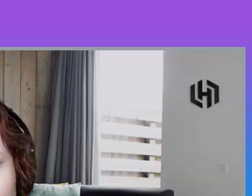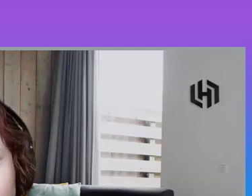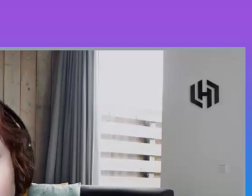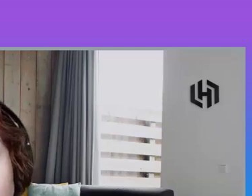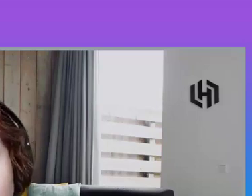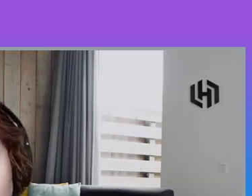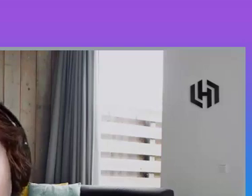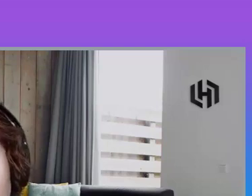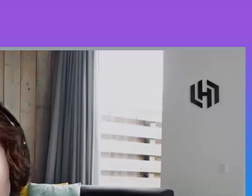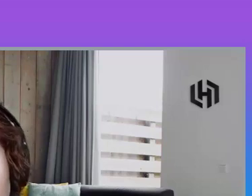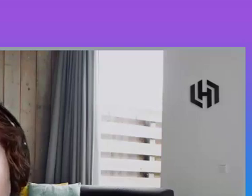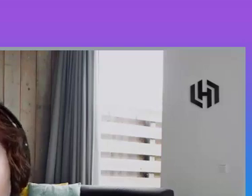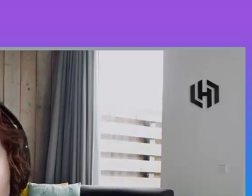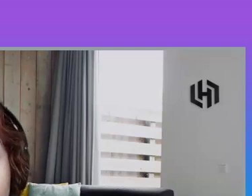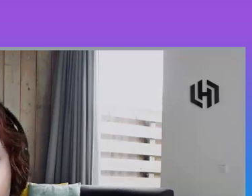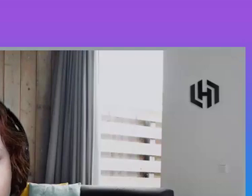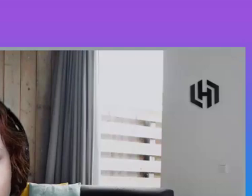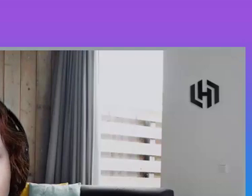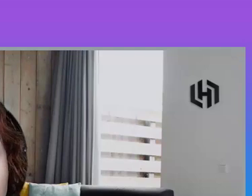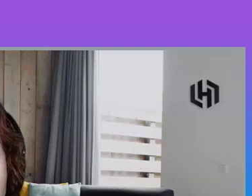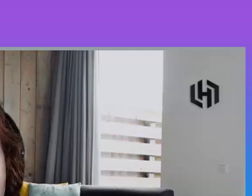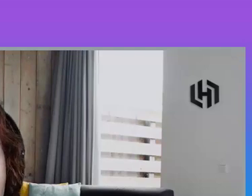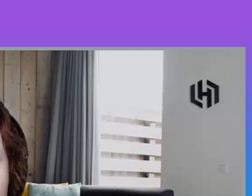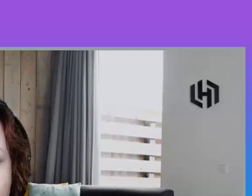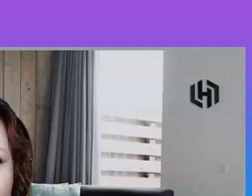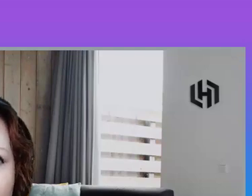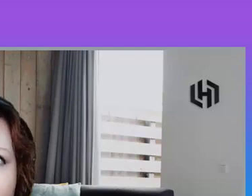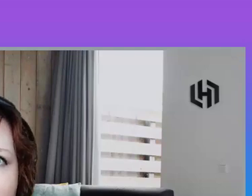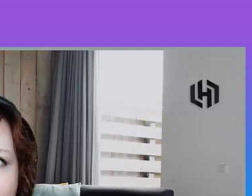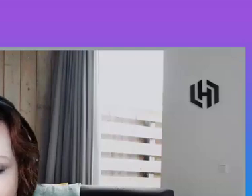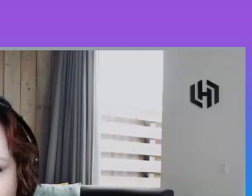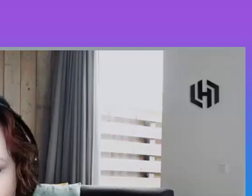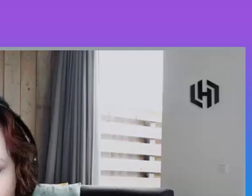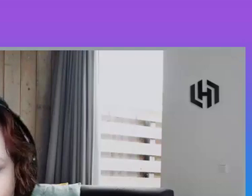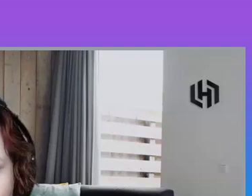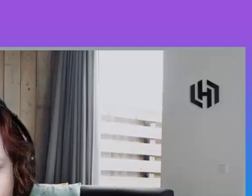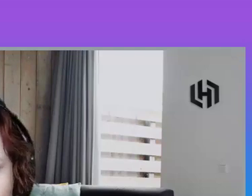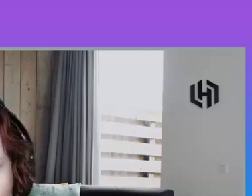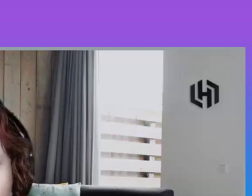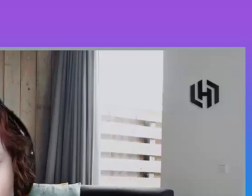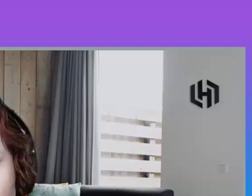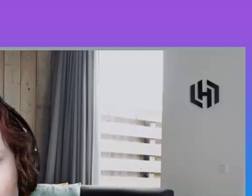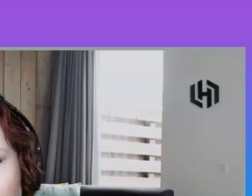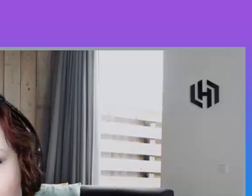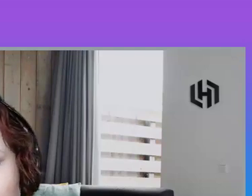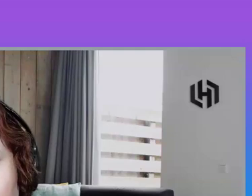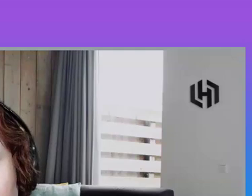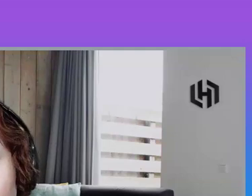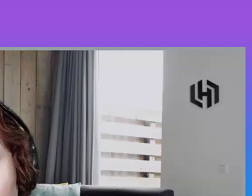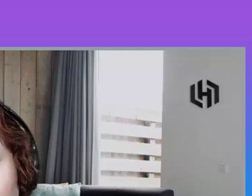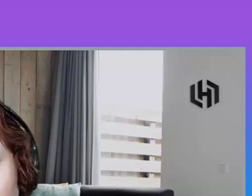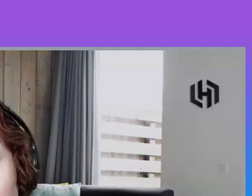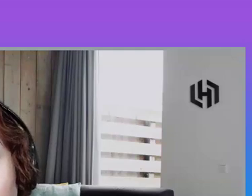there to meet the needs when design scenarios mean that the button will be